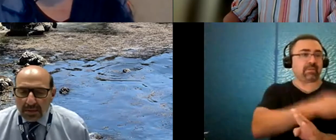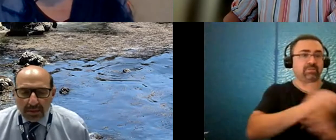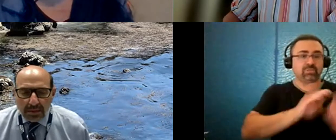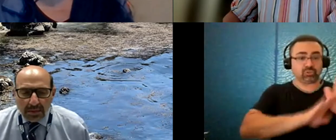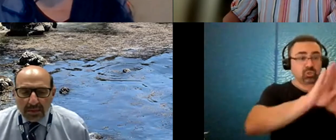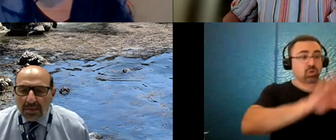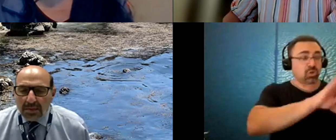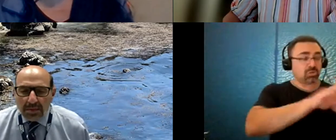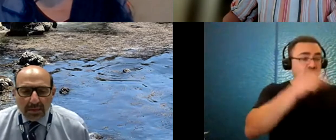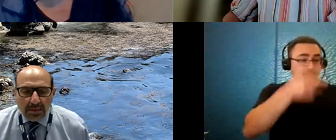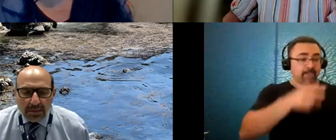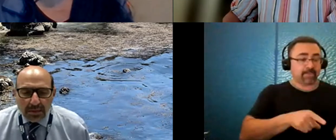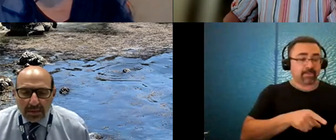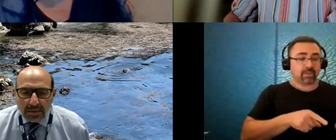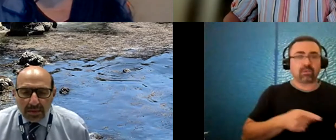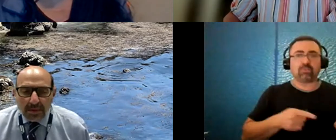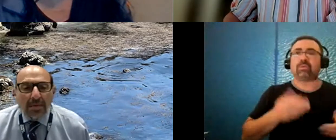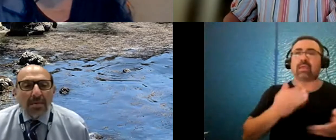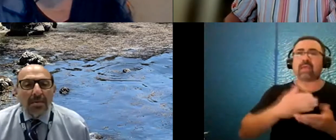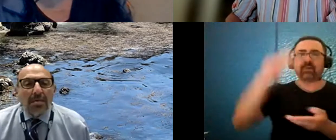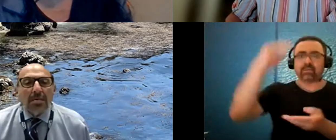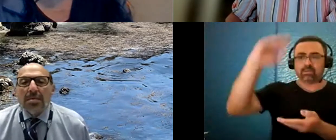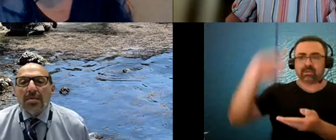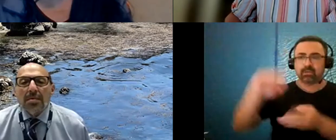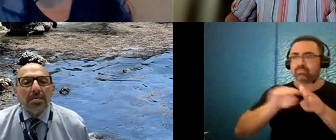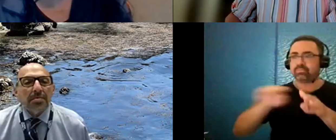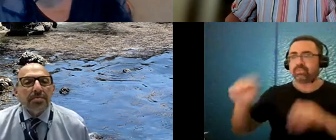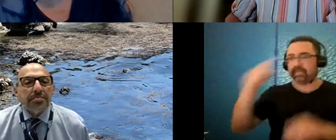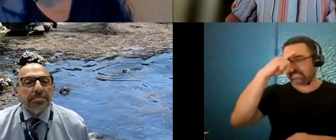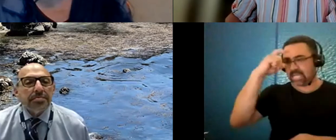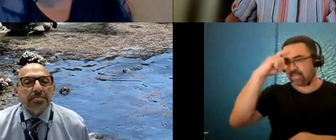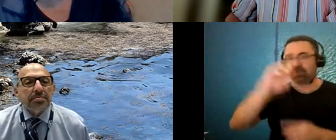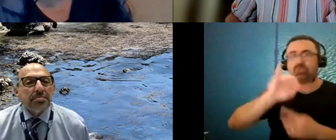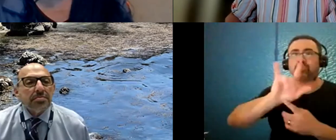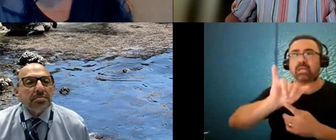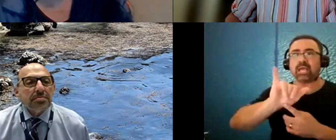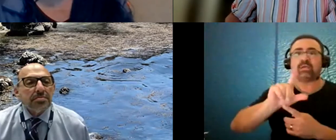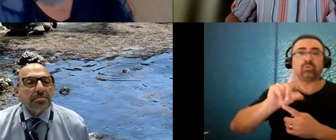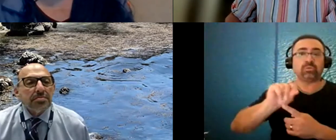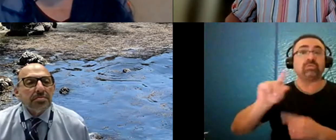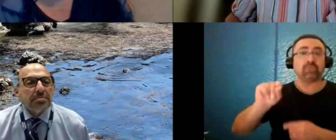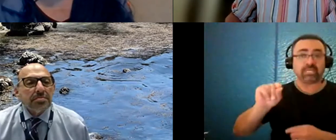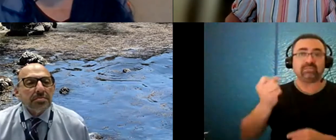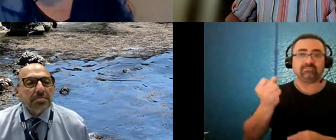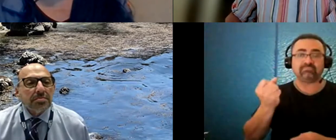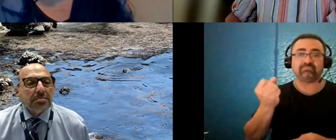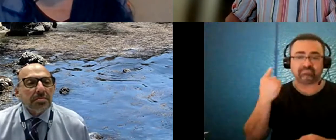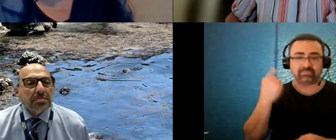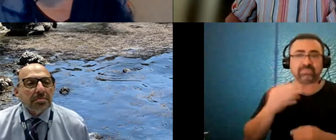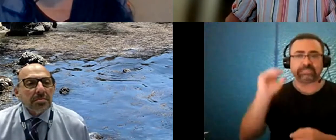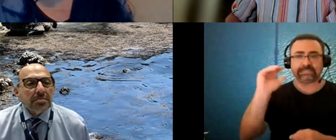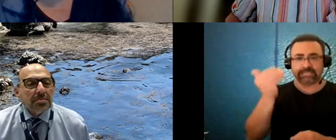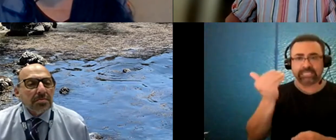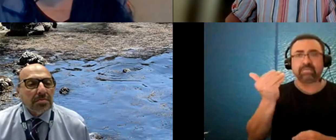surges, we have surpassed the surge for the summer, which was in July of 2020. And we seem to be